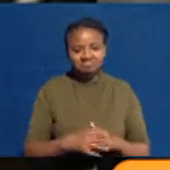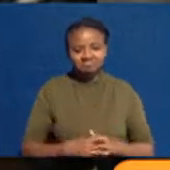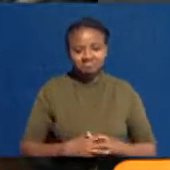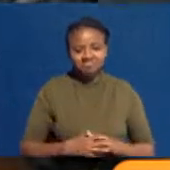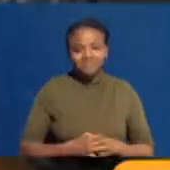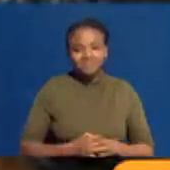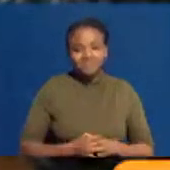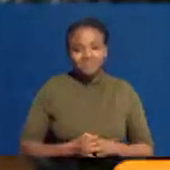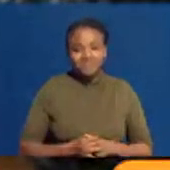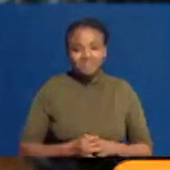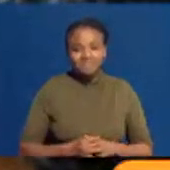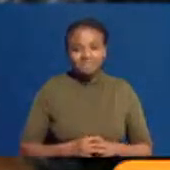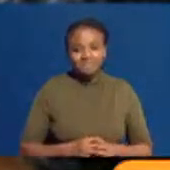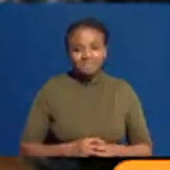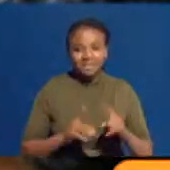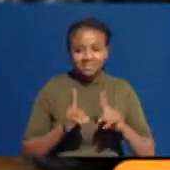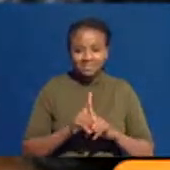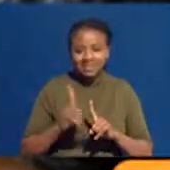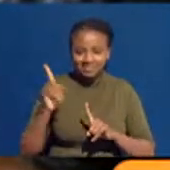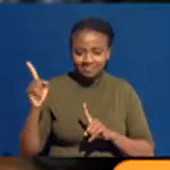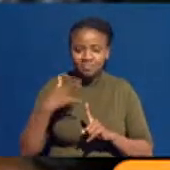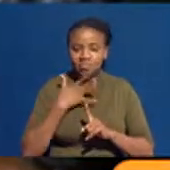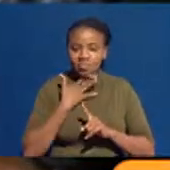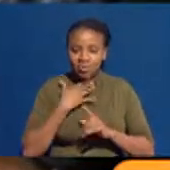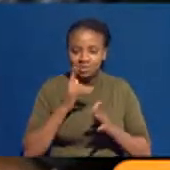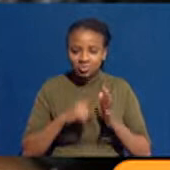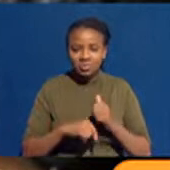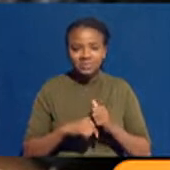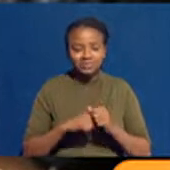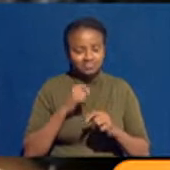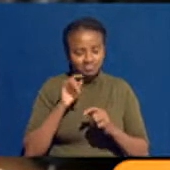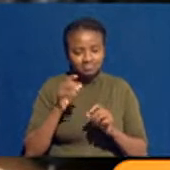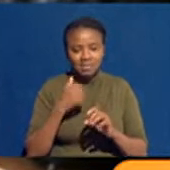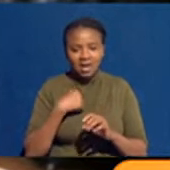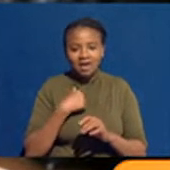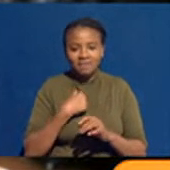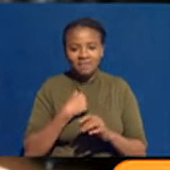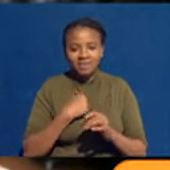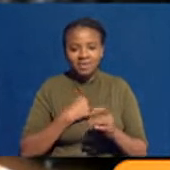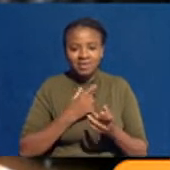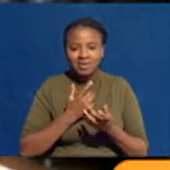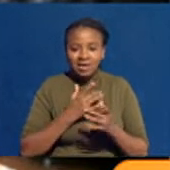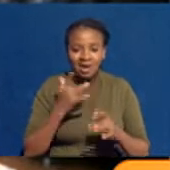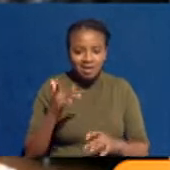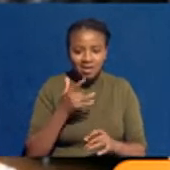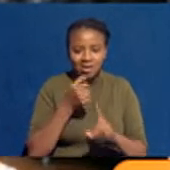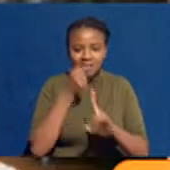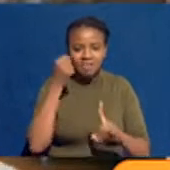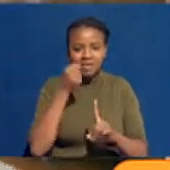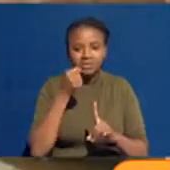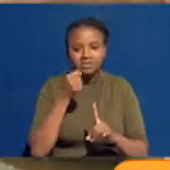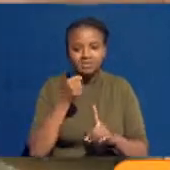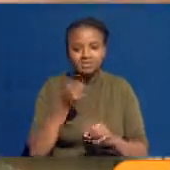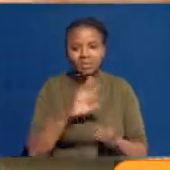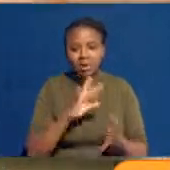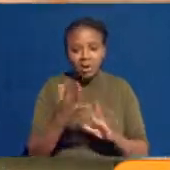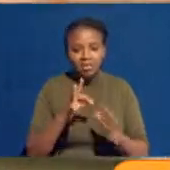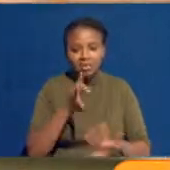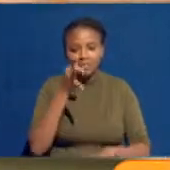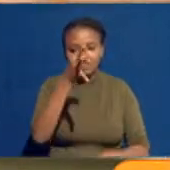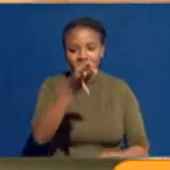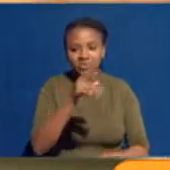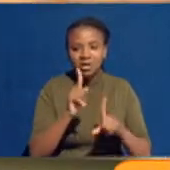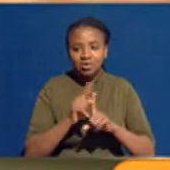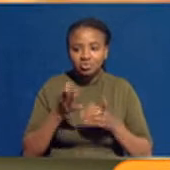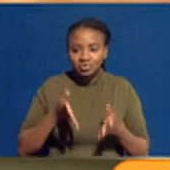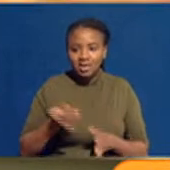on, Dr. Jemison wants to ensure she makes a mark on the future of space travel. Currently, she